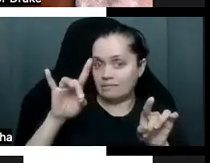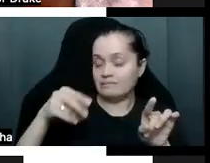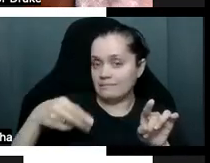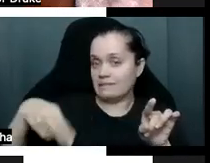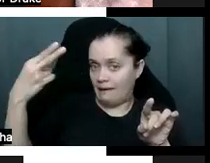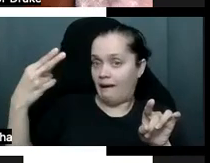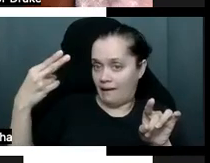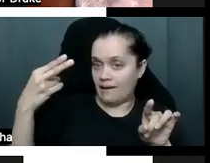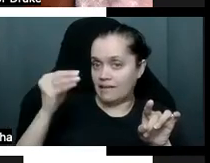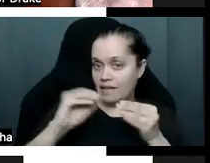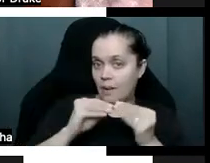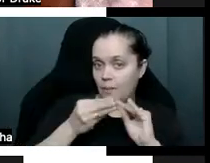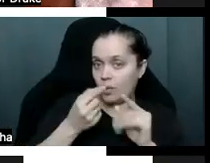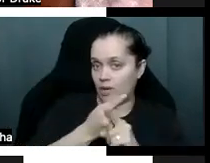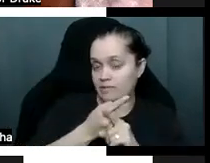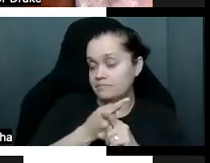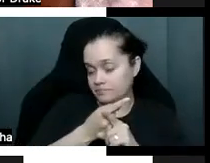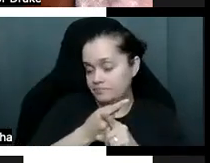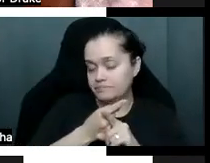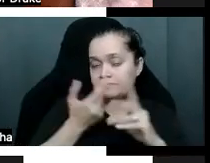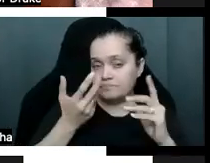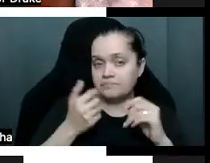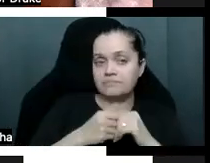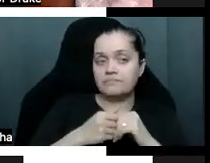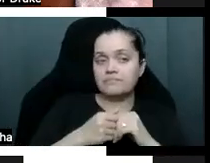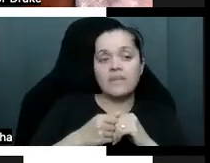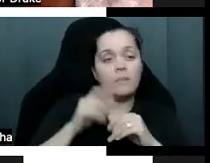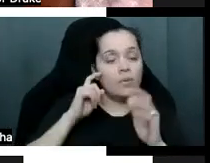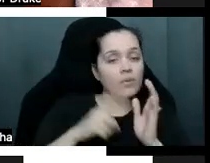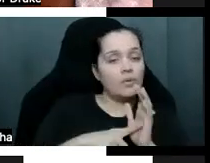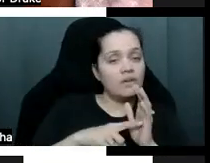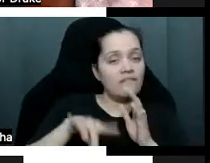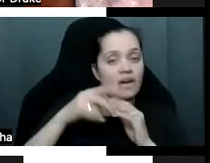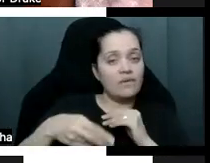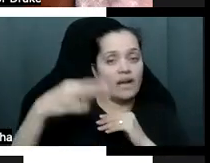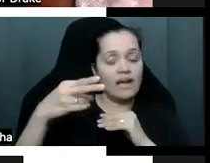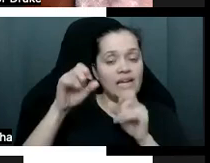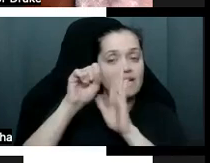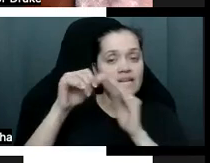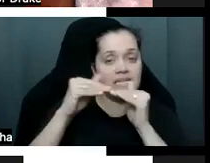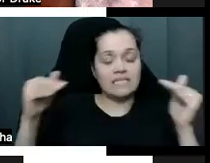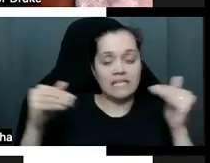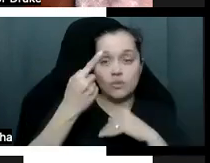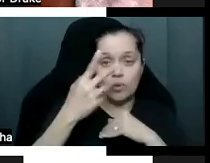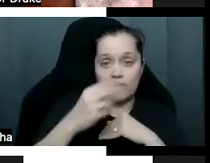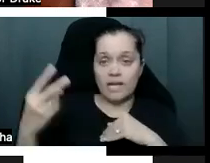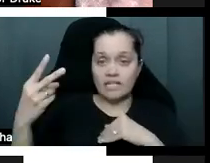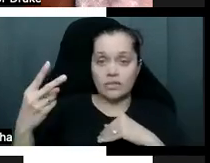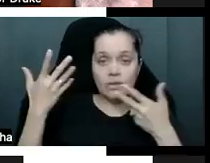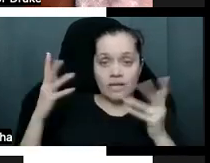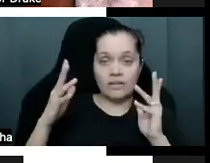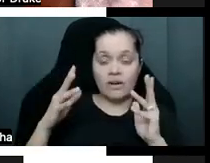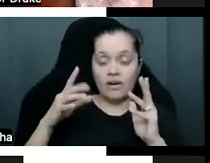definitely a high birth rate. We only found high birth rates in stages 1 and 2 of